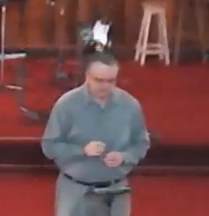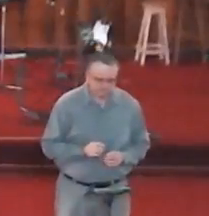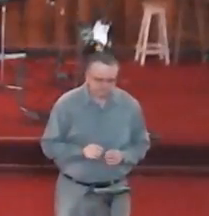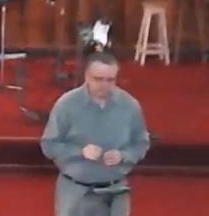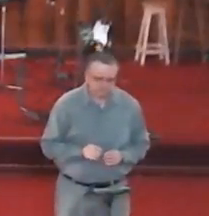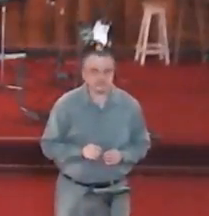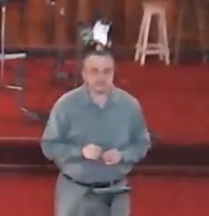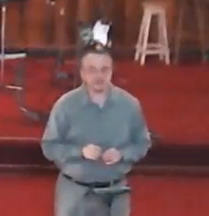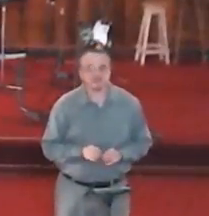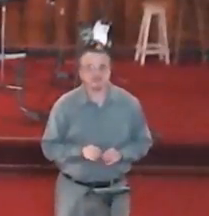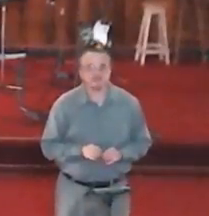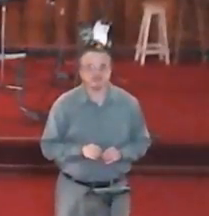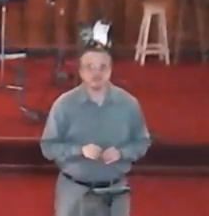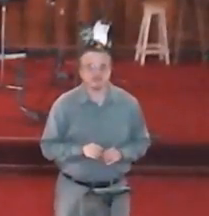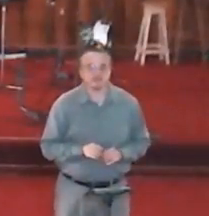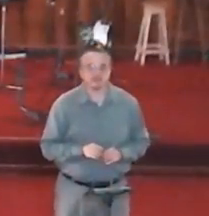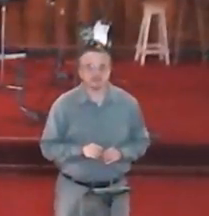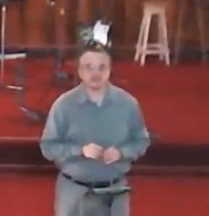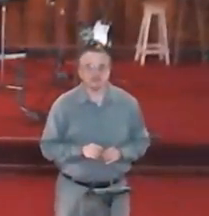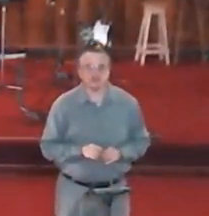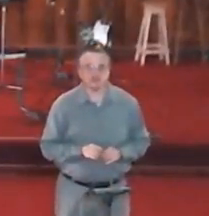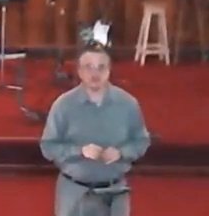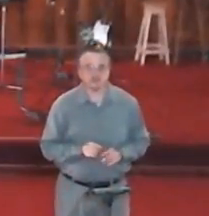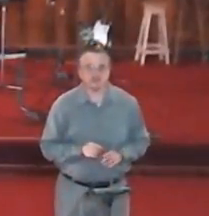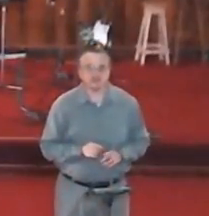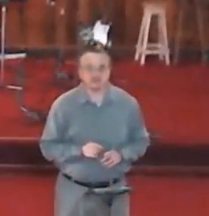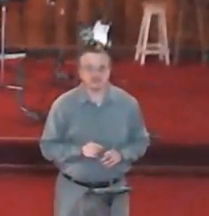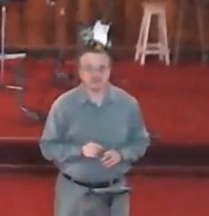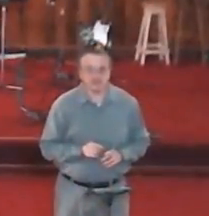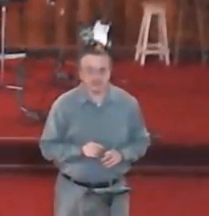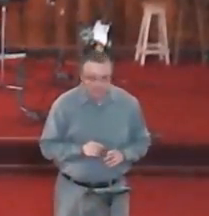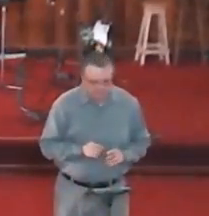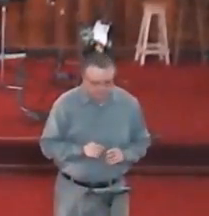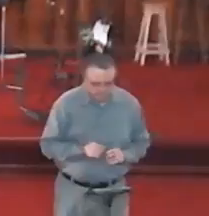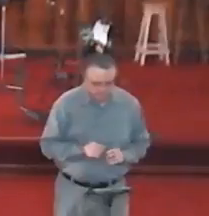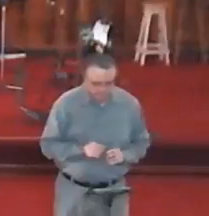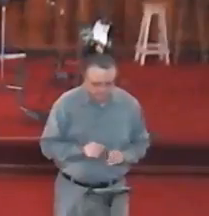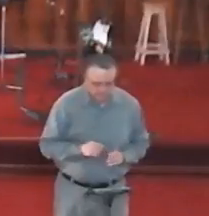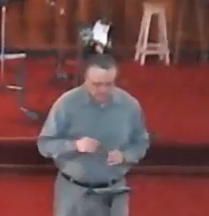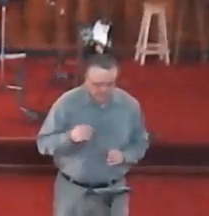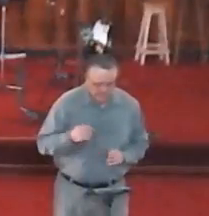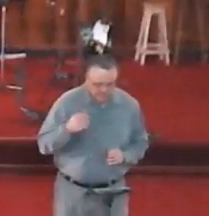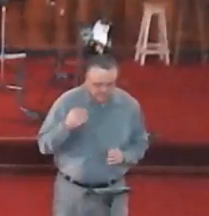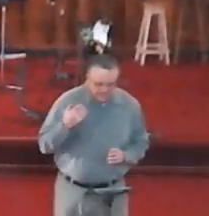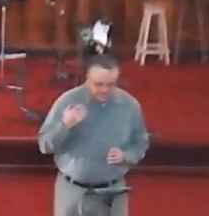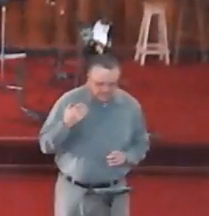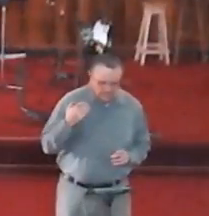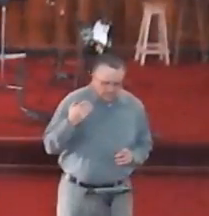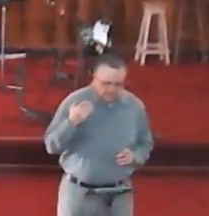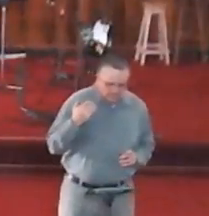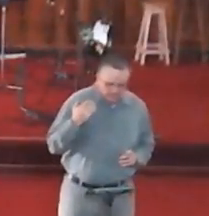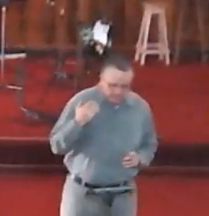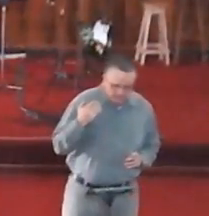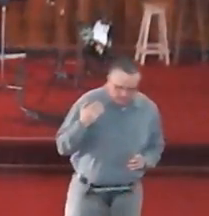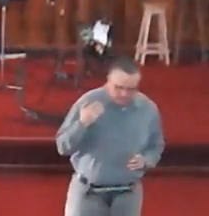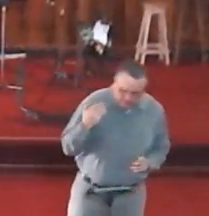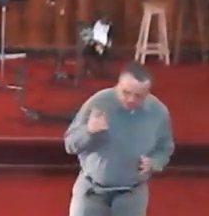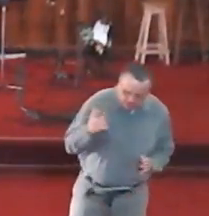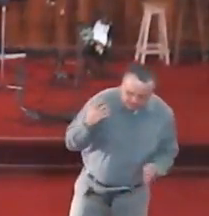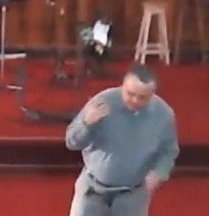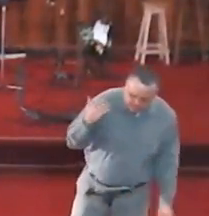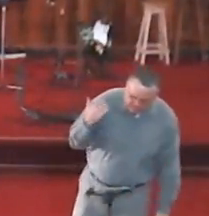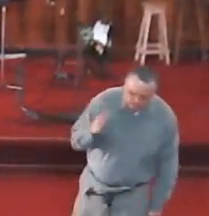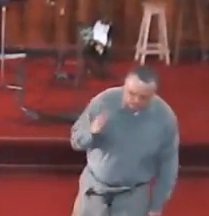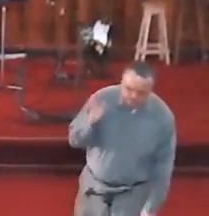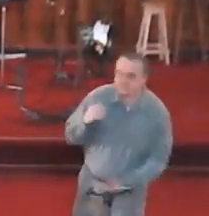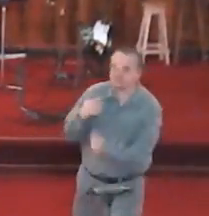commit with our tongues: lying, anger, rage, gossip, and so many things. Y